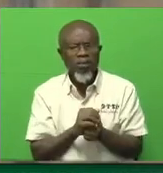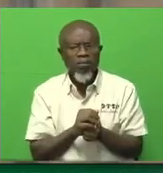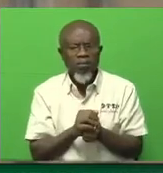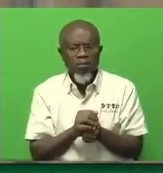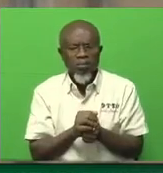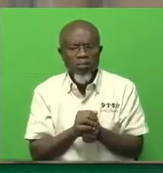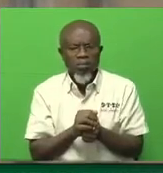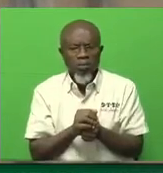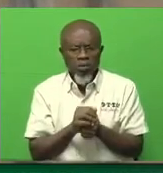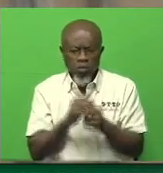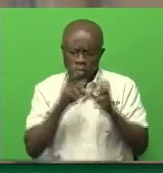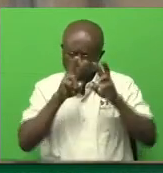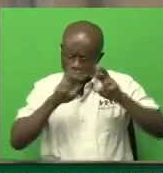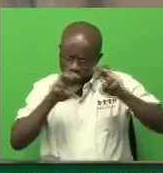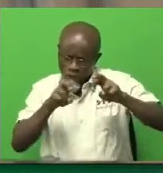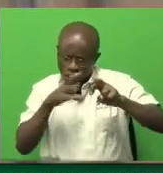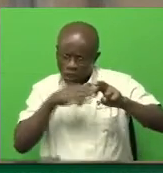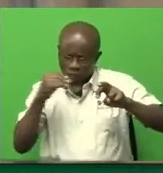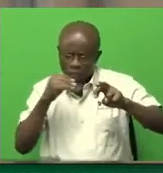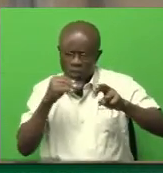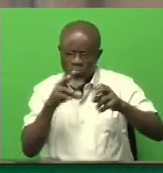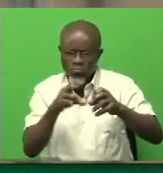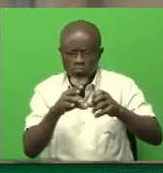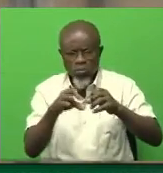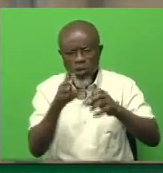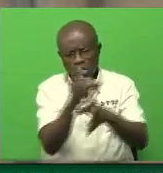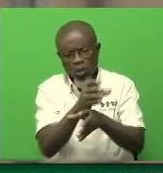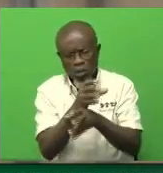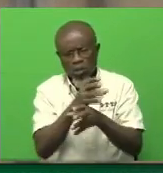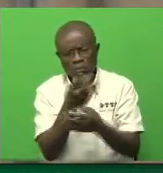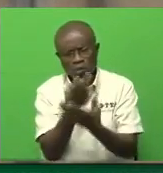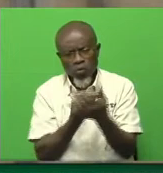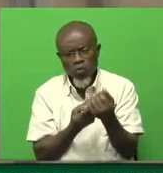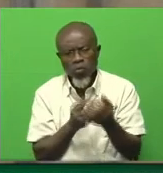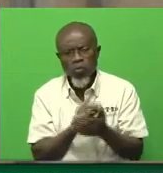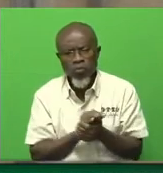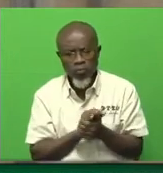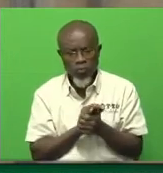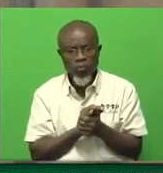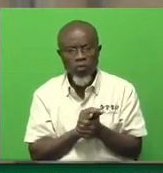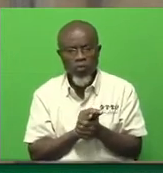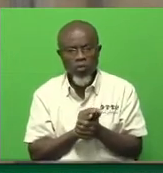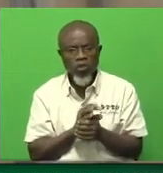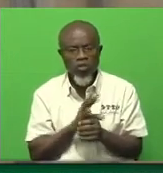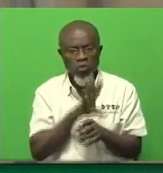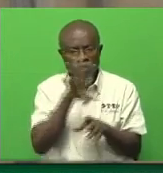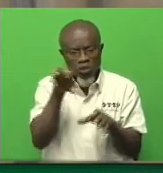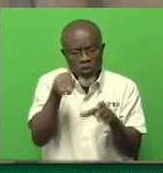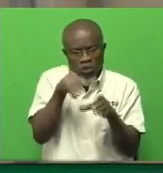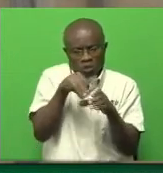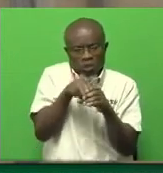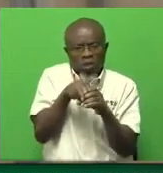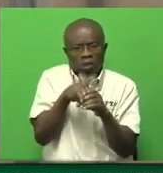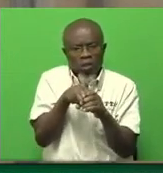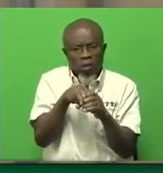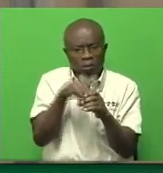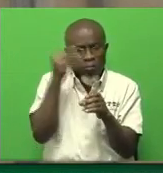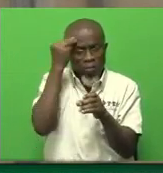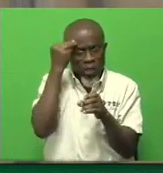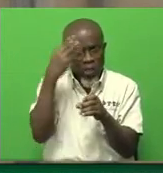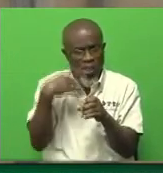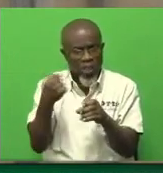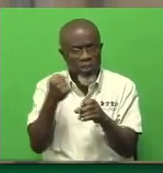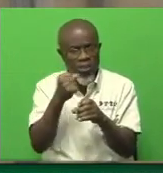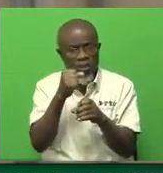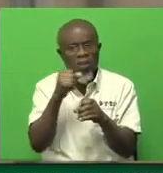as the who recommended to integrate mental health into the primary care setting our